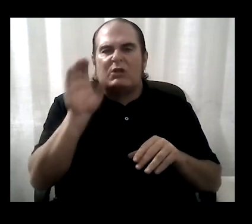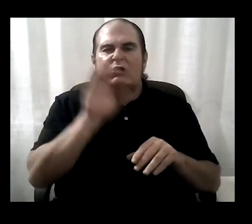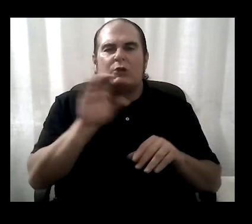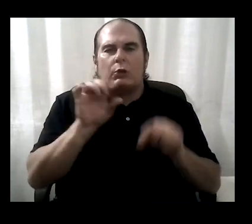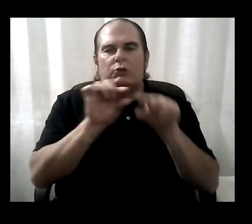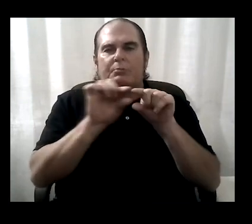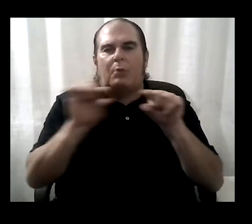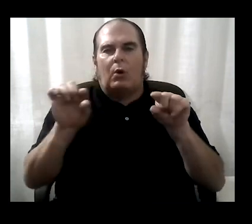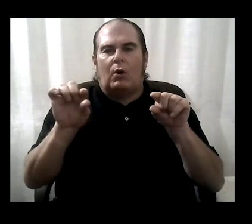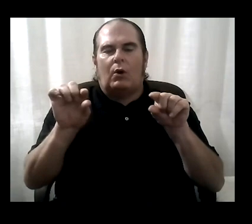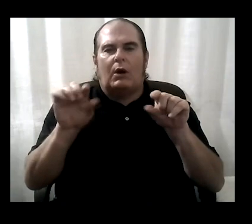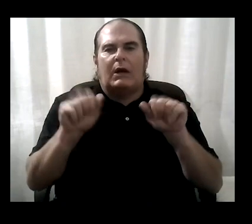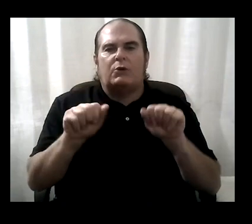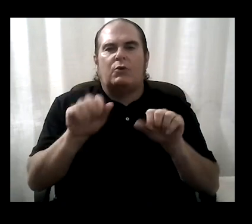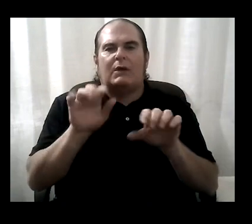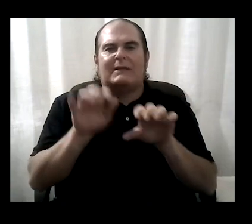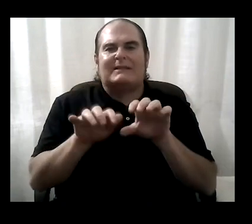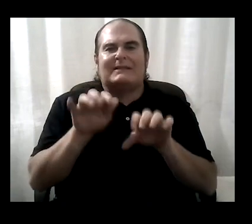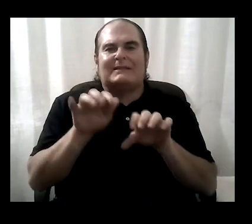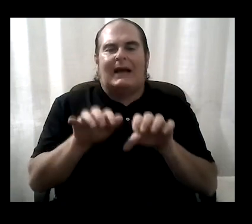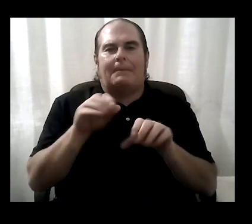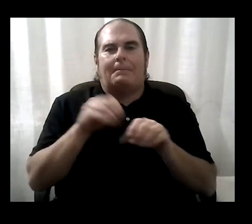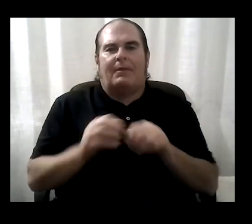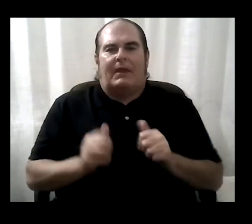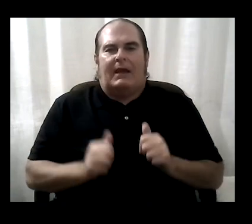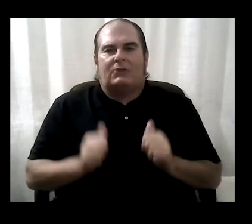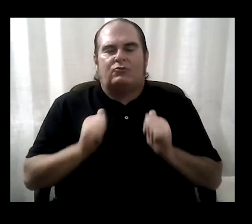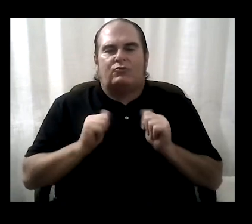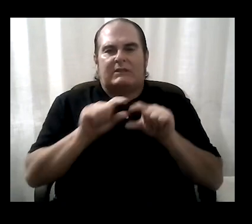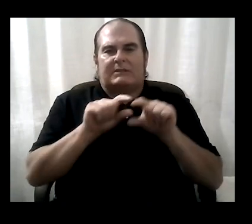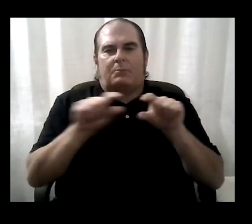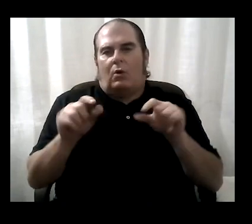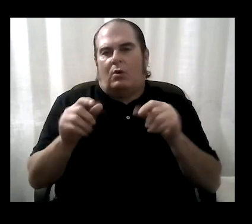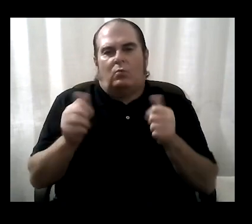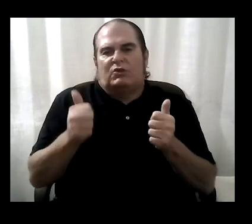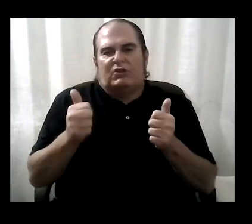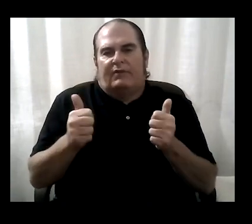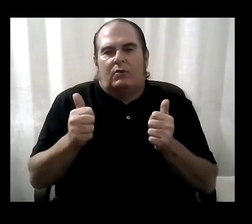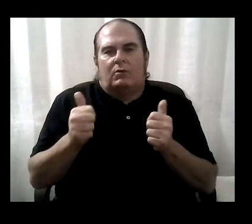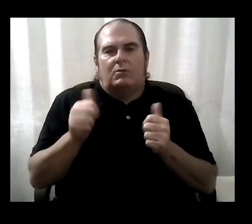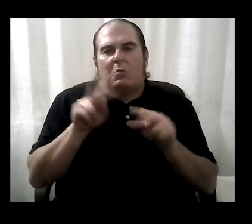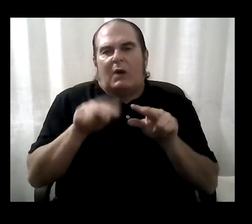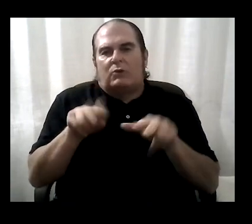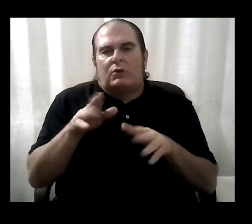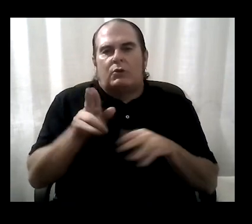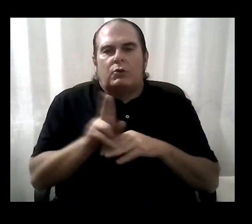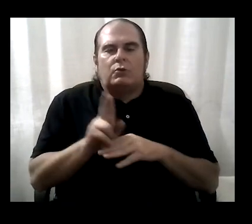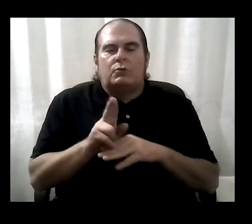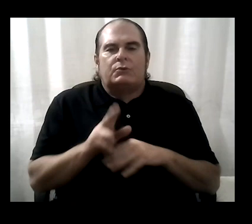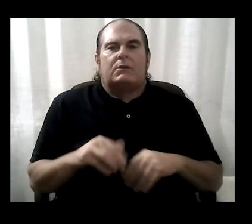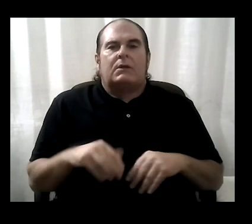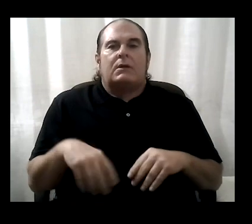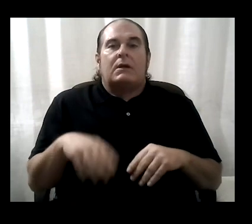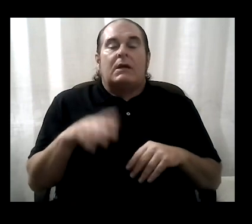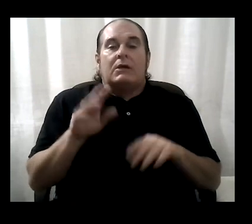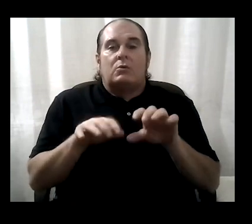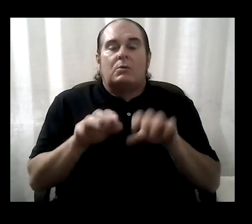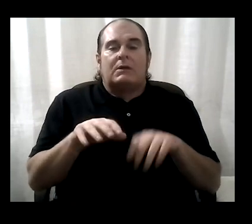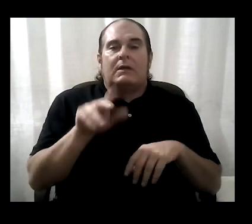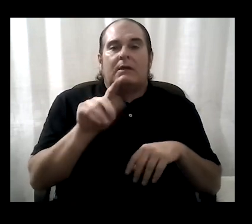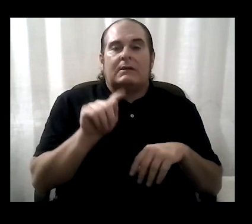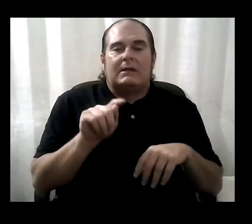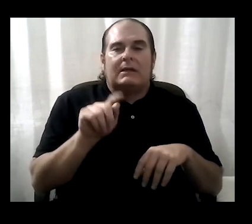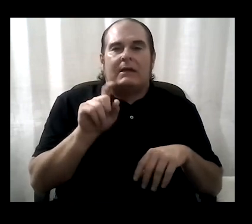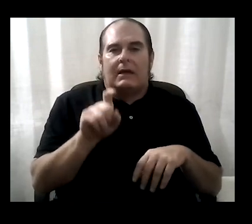bar. But you can just type right into the address bar of whatever browser you're using. And what you're going to type